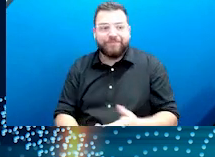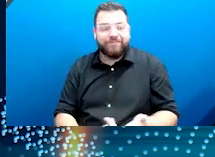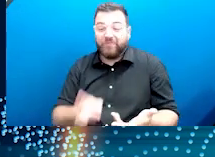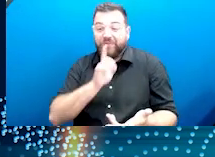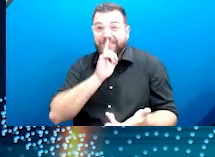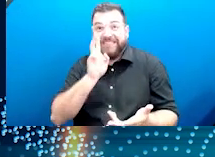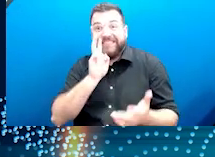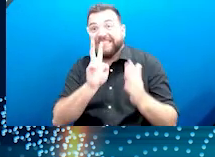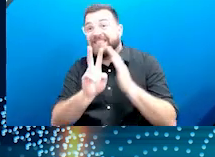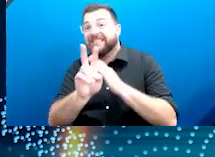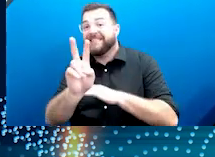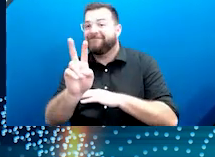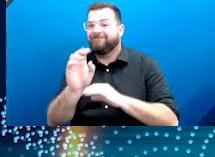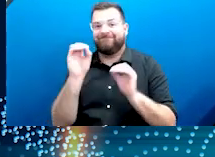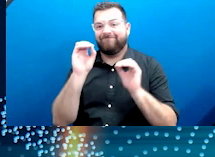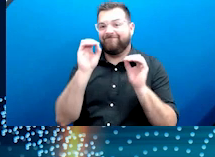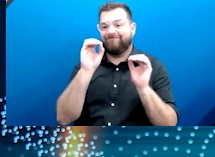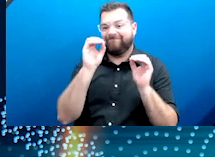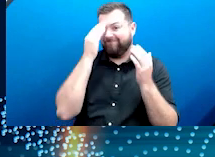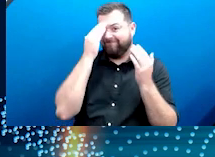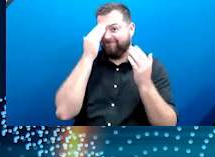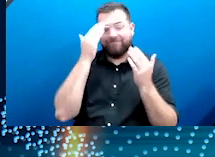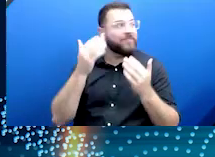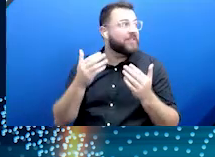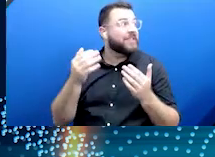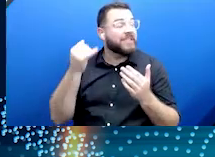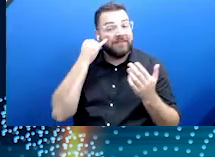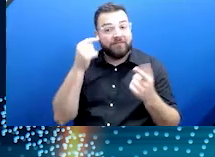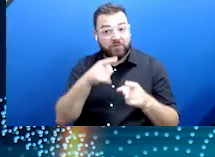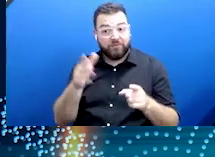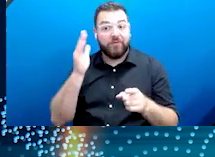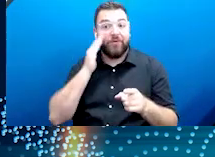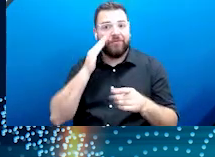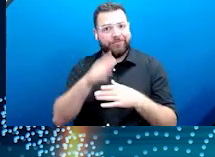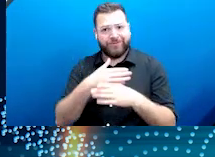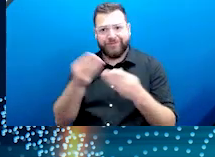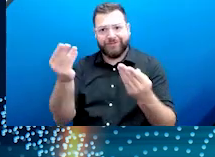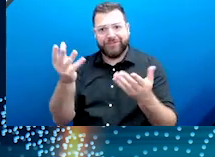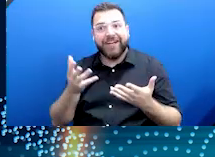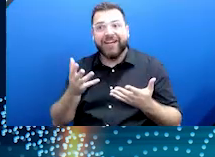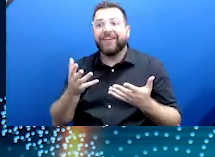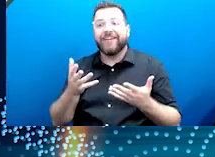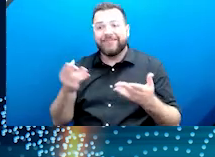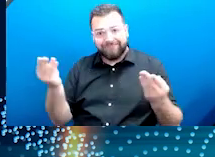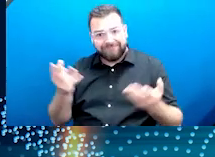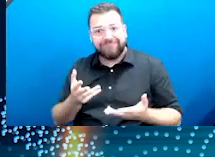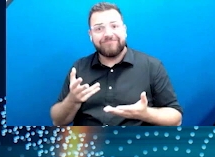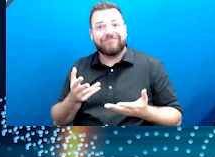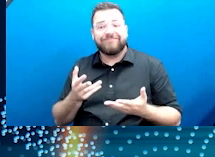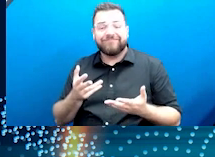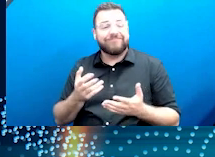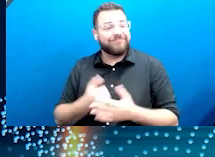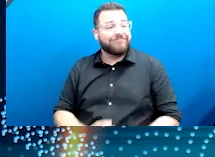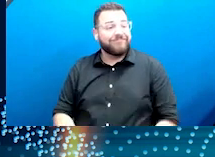knows what's to come. And if you know, please share. Please share with us.